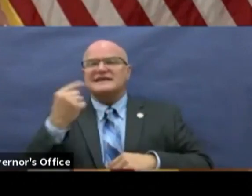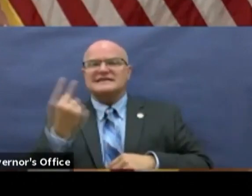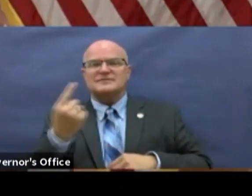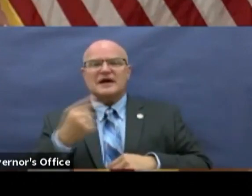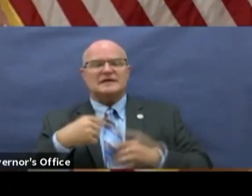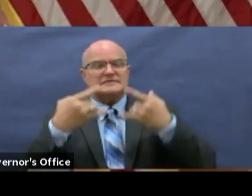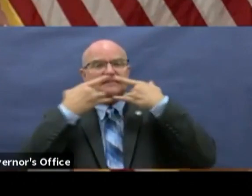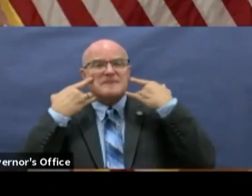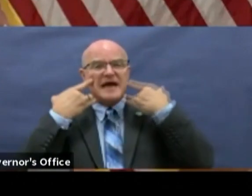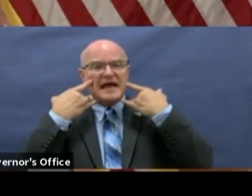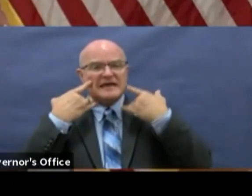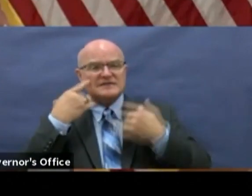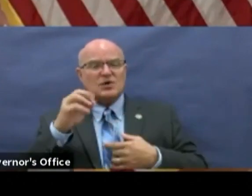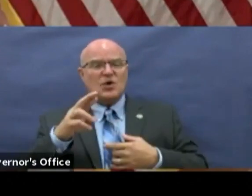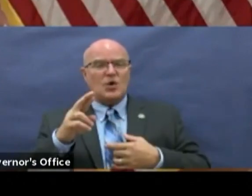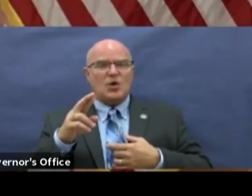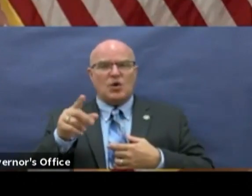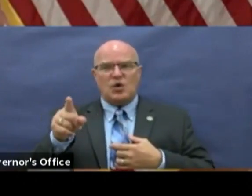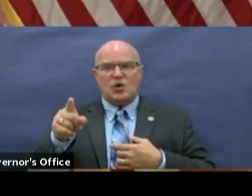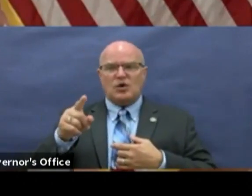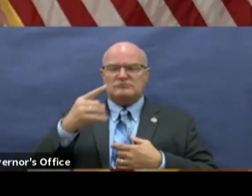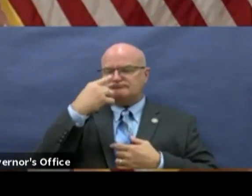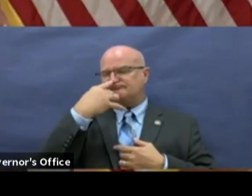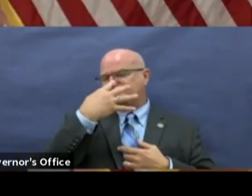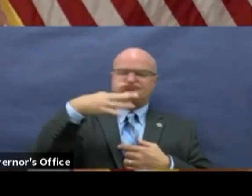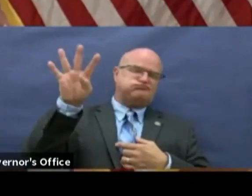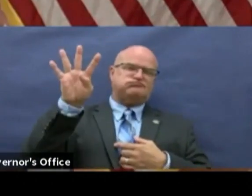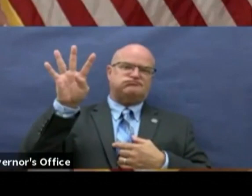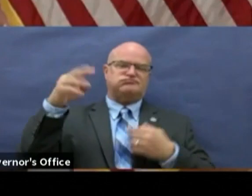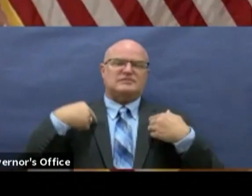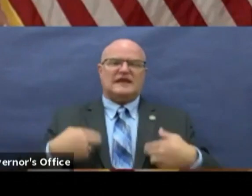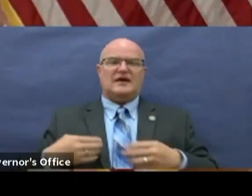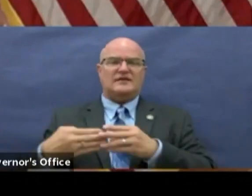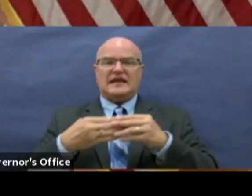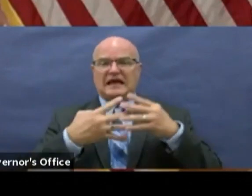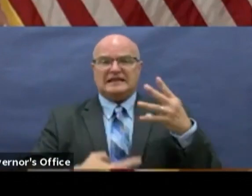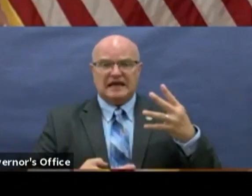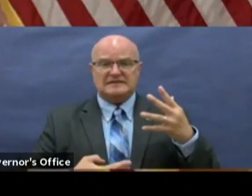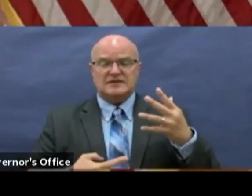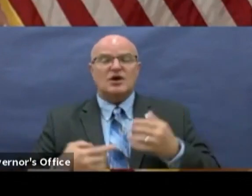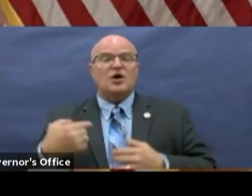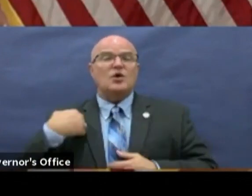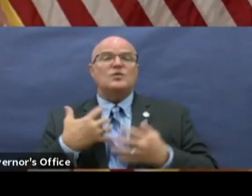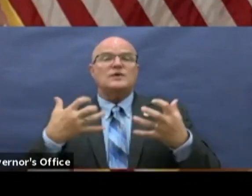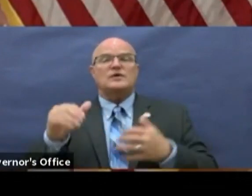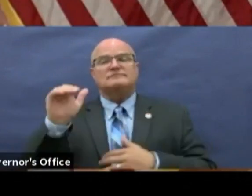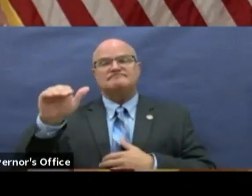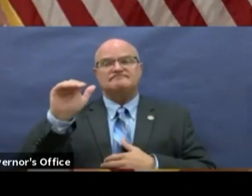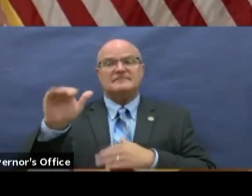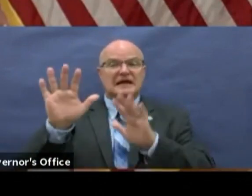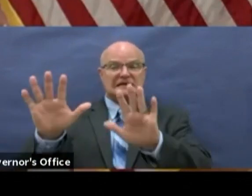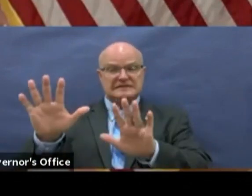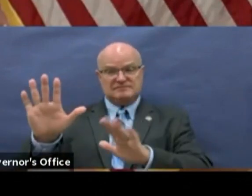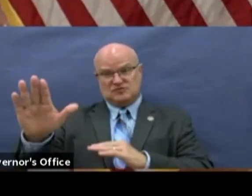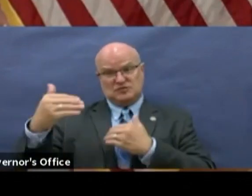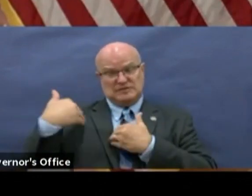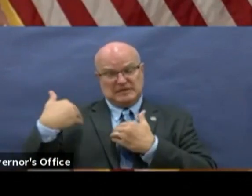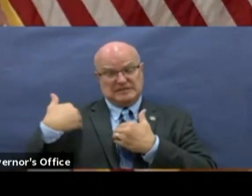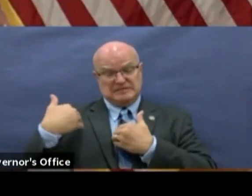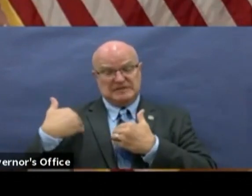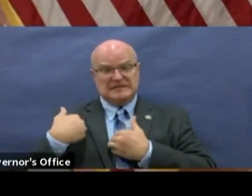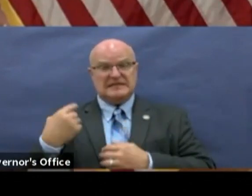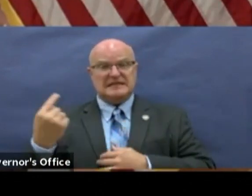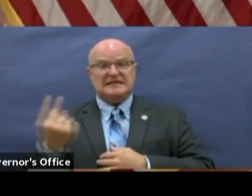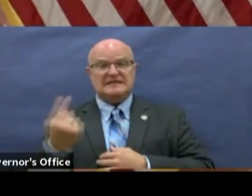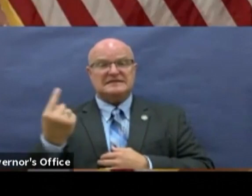that should be wearing a mask or they're totally disregarding those health guidelines, we want to remind them of that responsibility. And generally, when